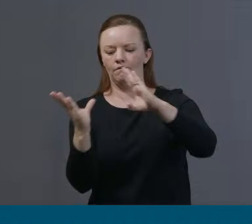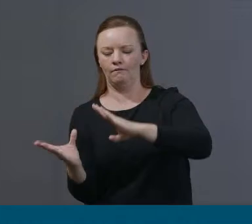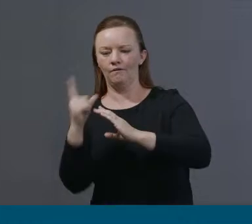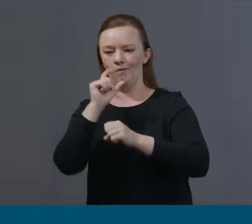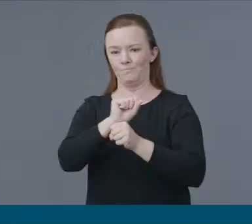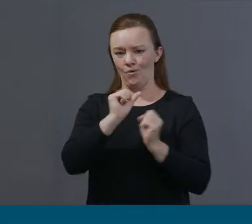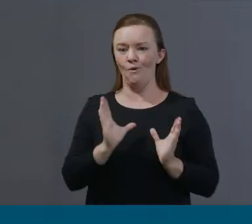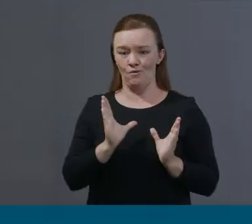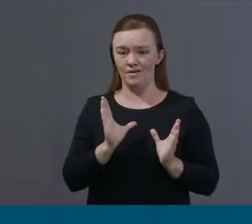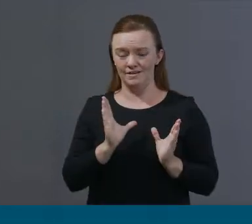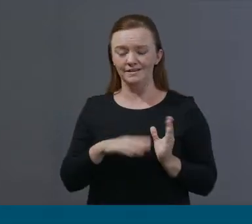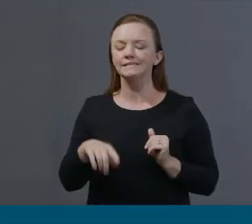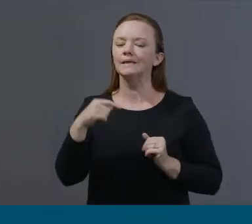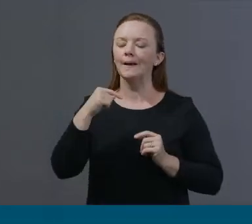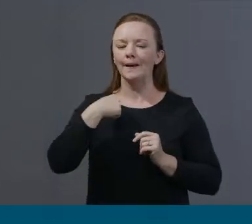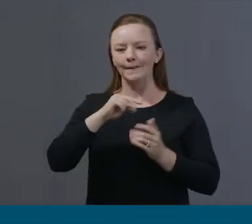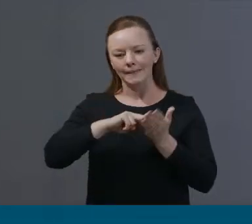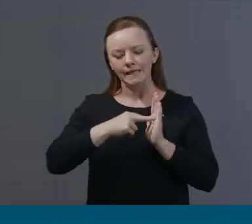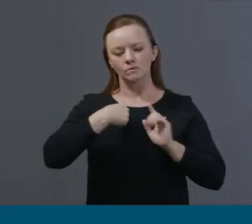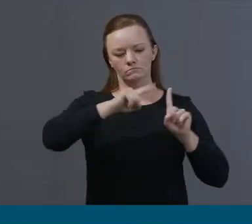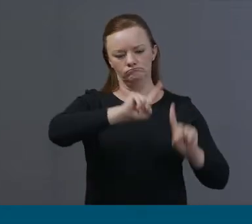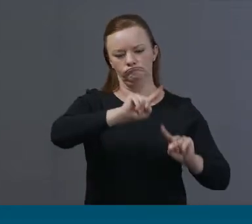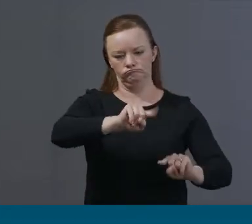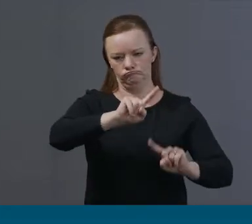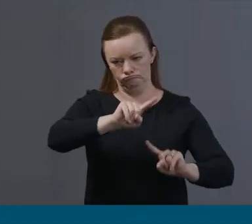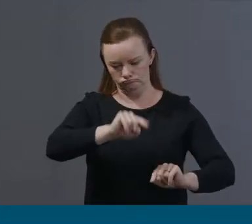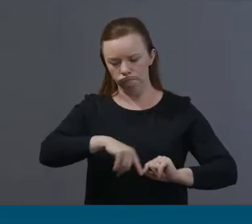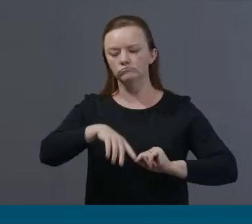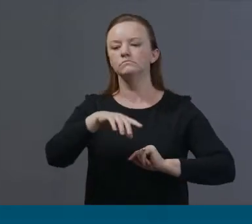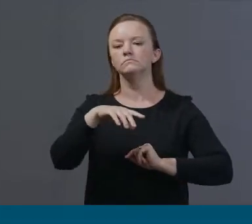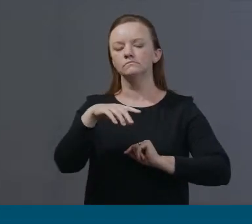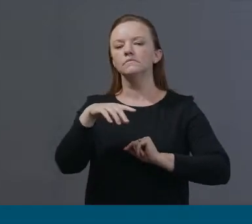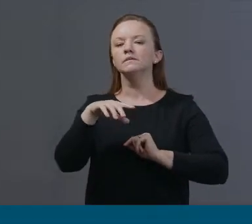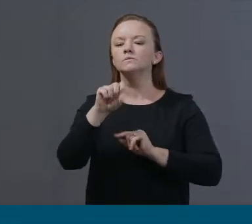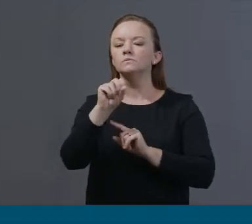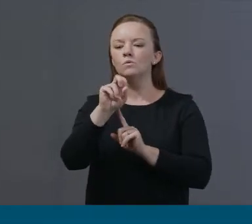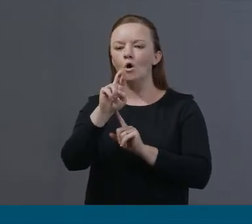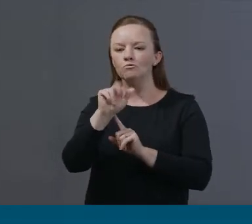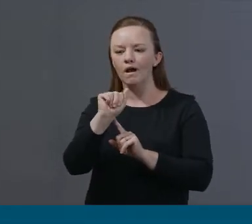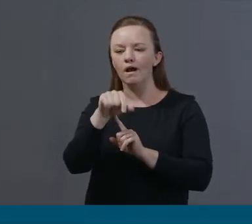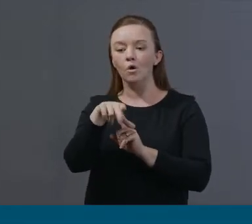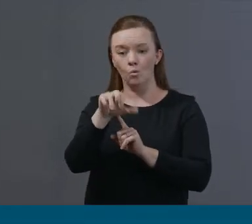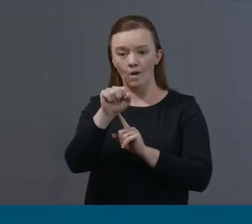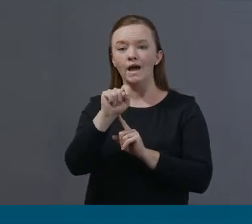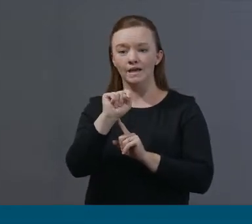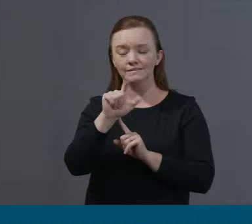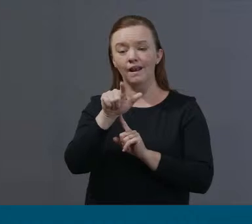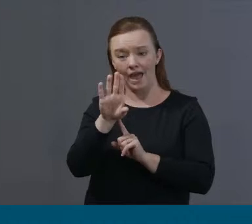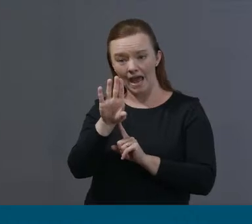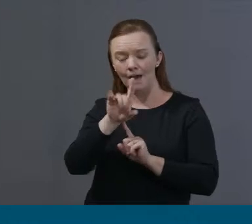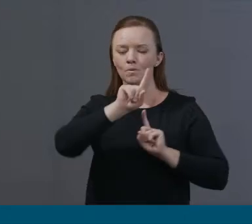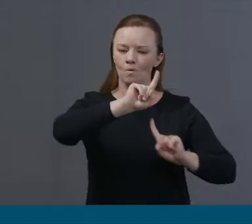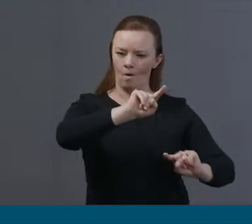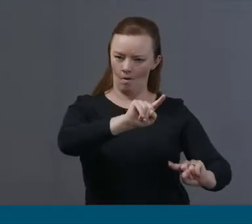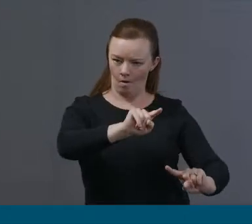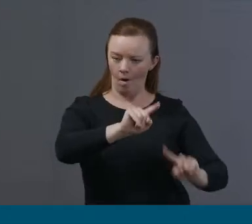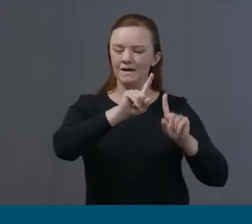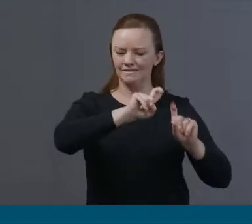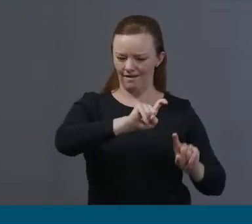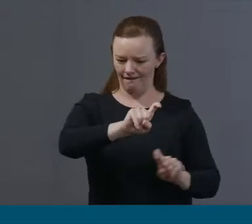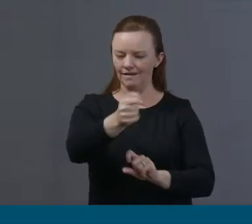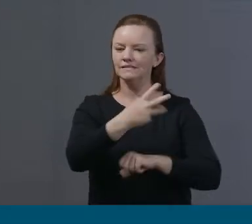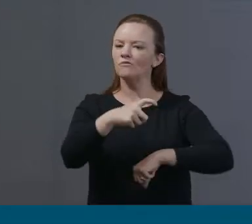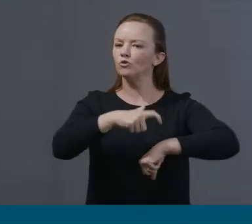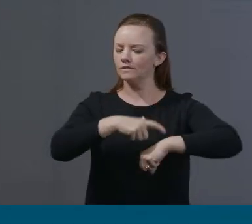times a week for each facility. They started with Florence and are continuing to move on. We're also working with the